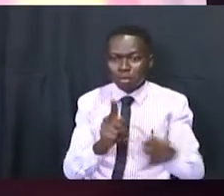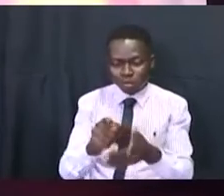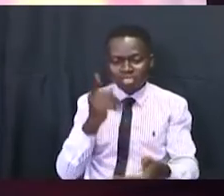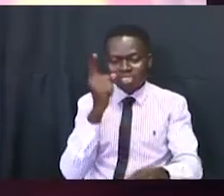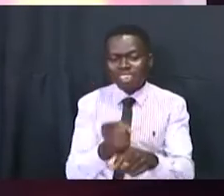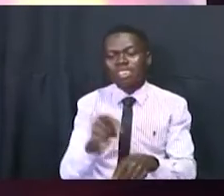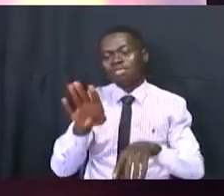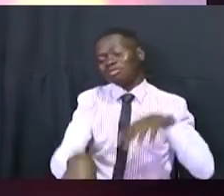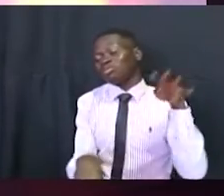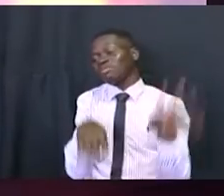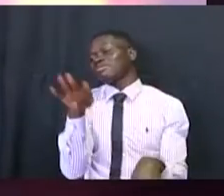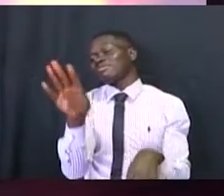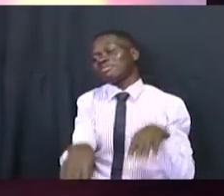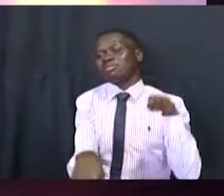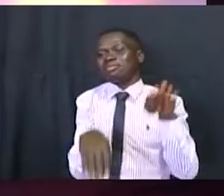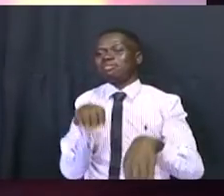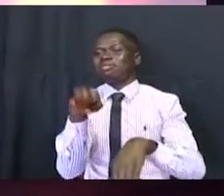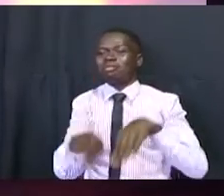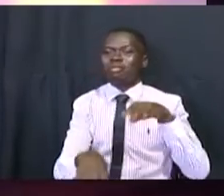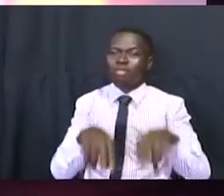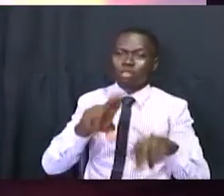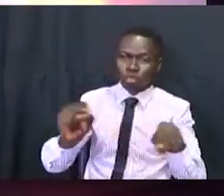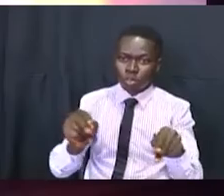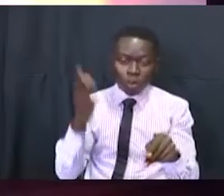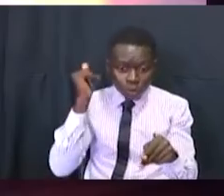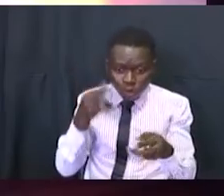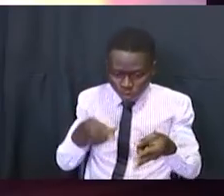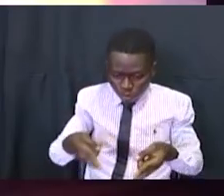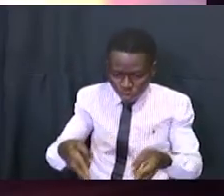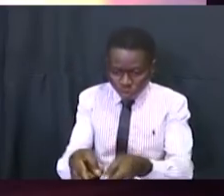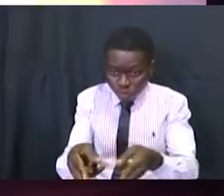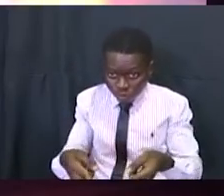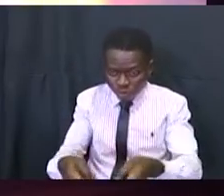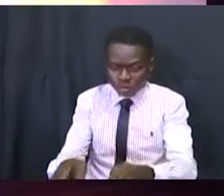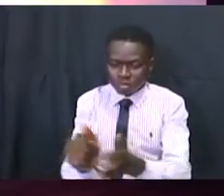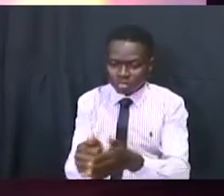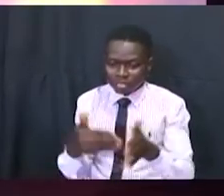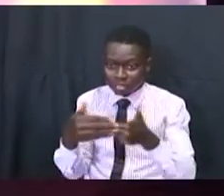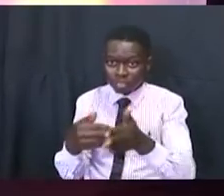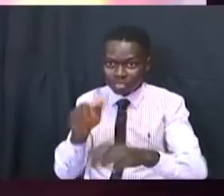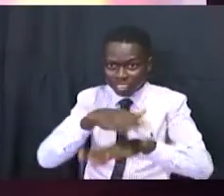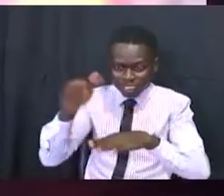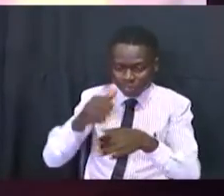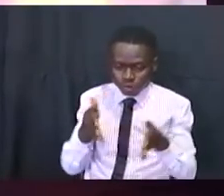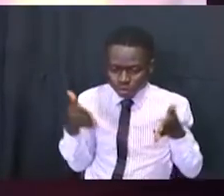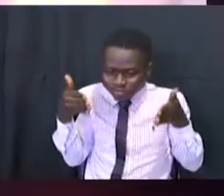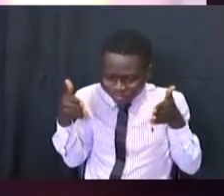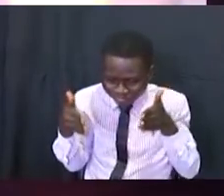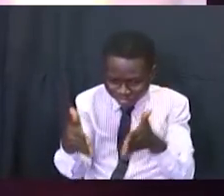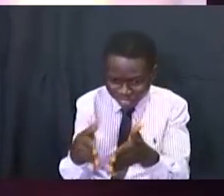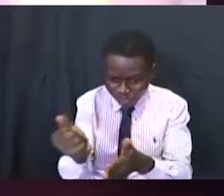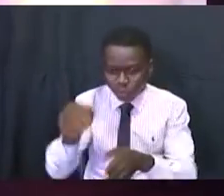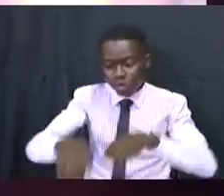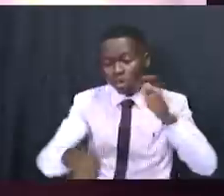Earth. They walk this way. Because that road that leads to heaven is narrow. So how do you throw your hands about?